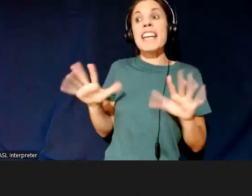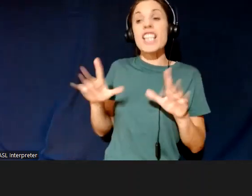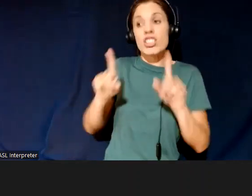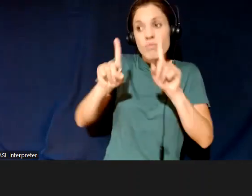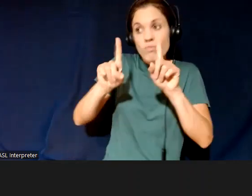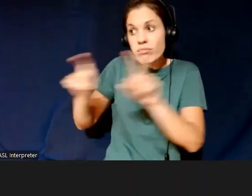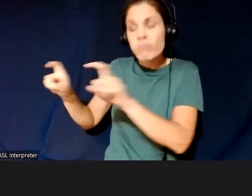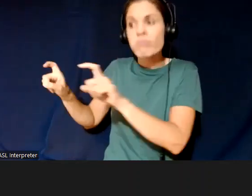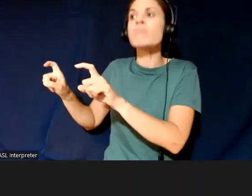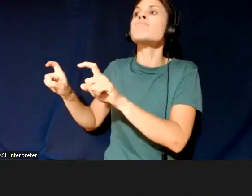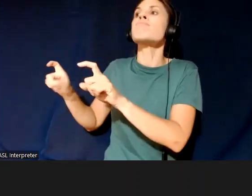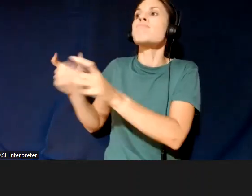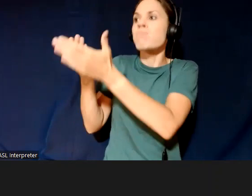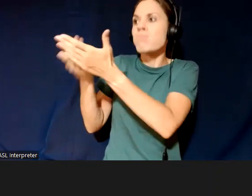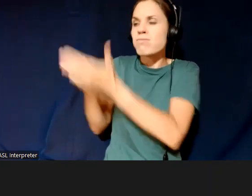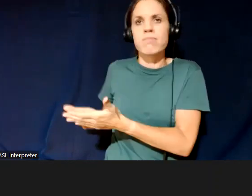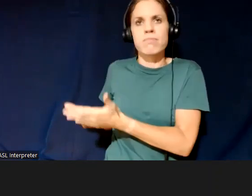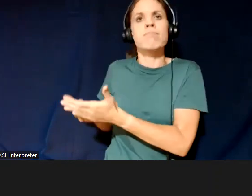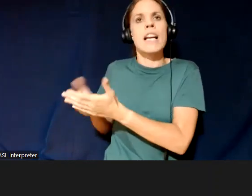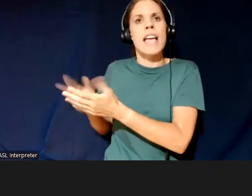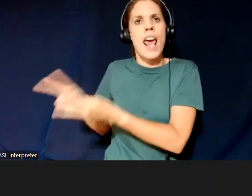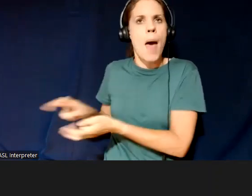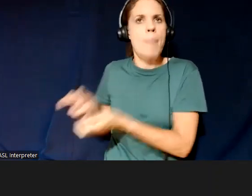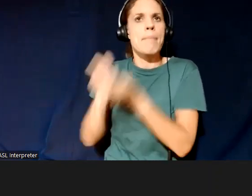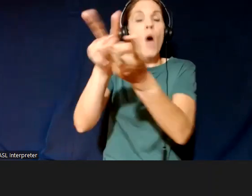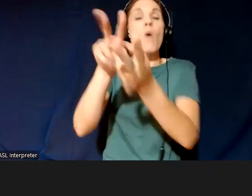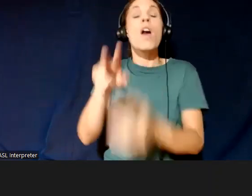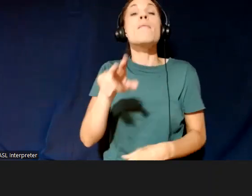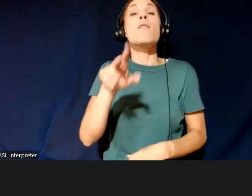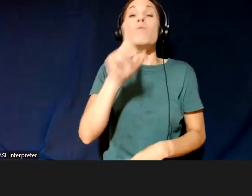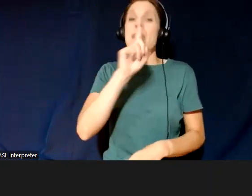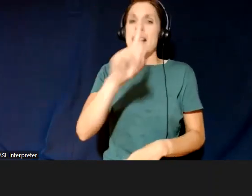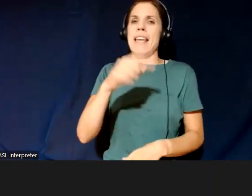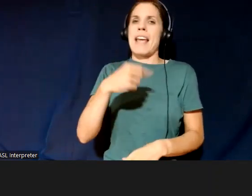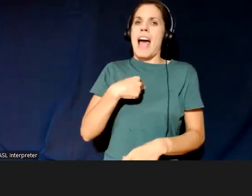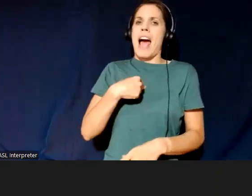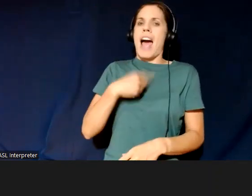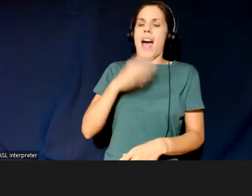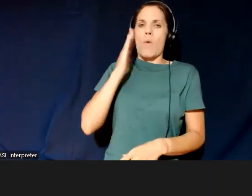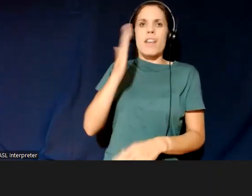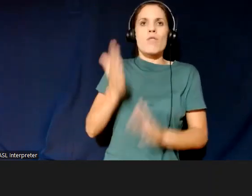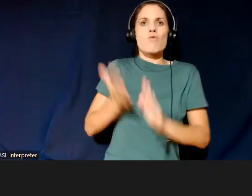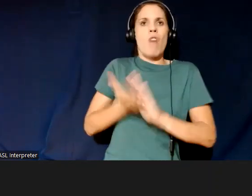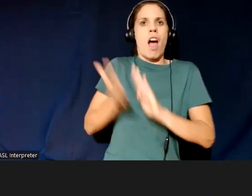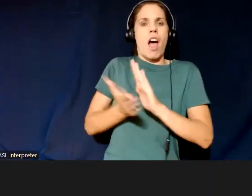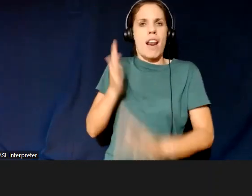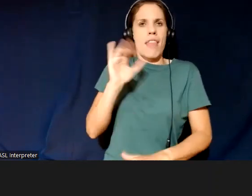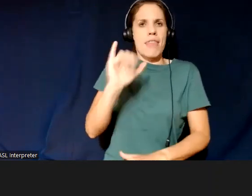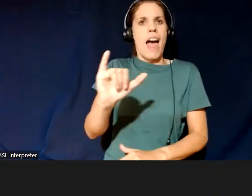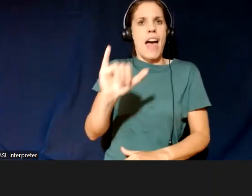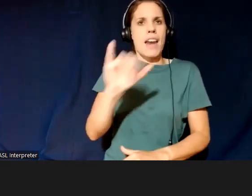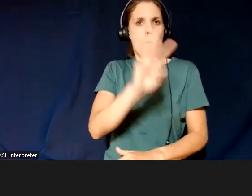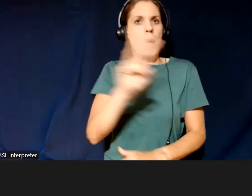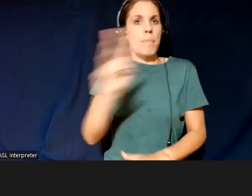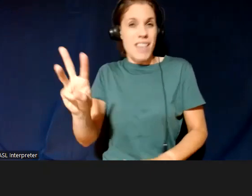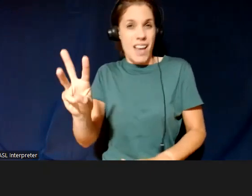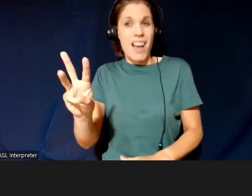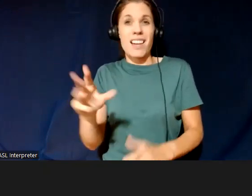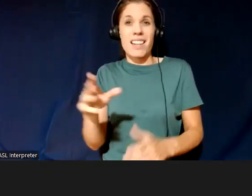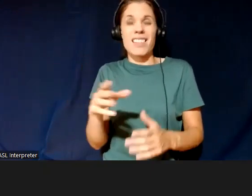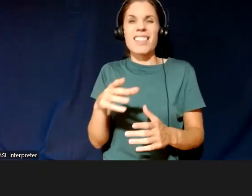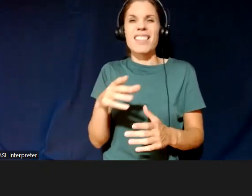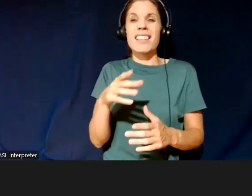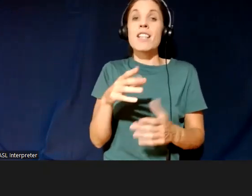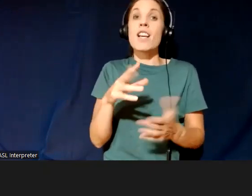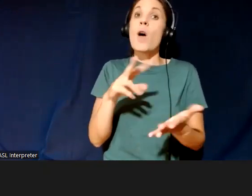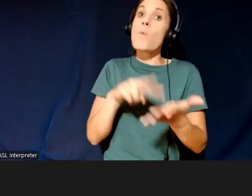is I have to be aware of it, right? Because I'll be running that website. This is sort of evolving into people doing